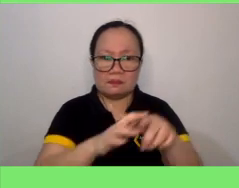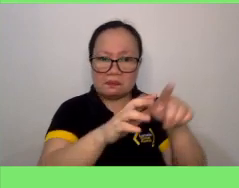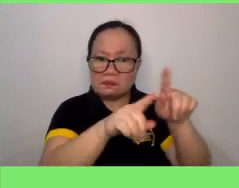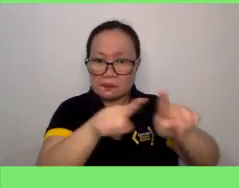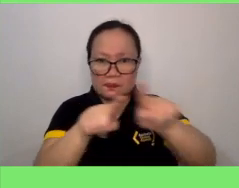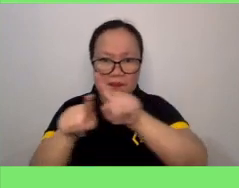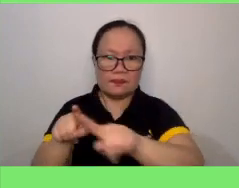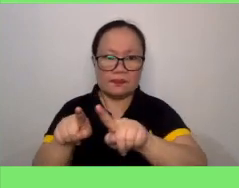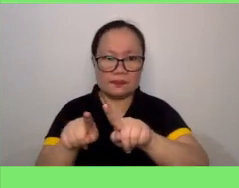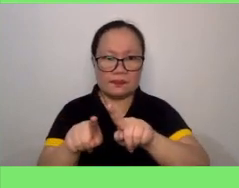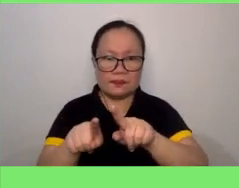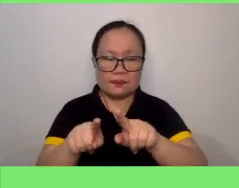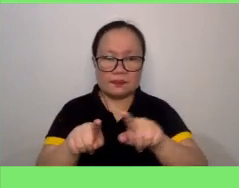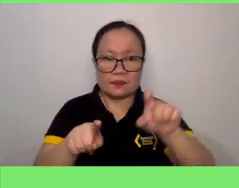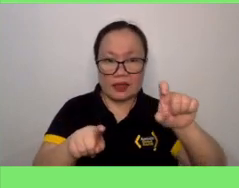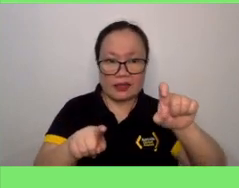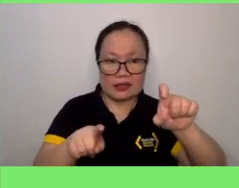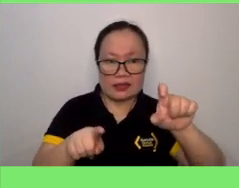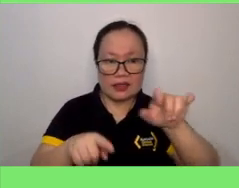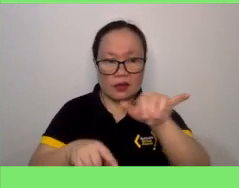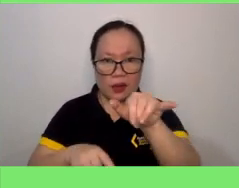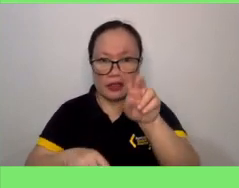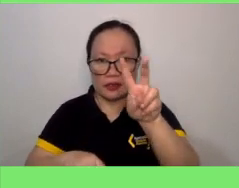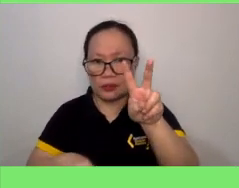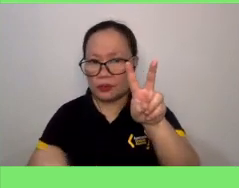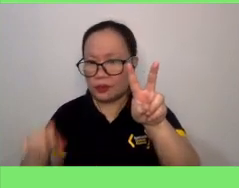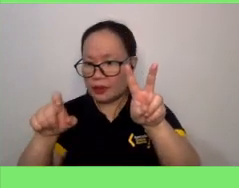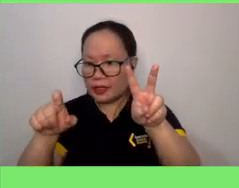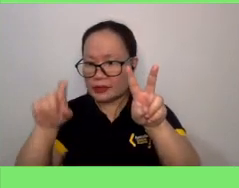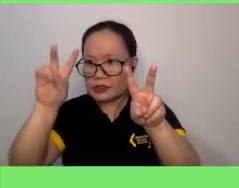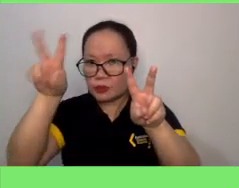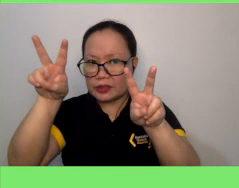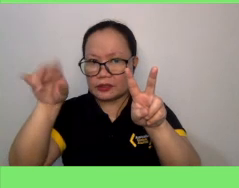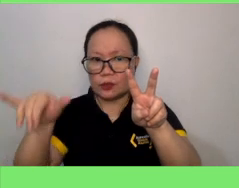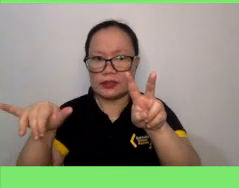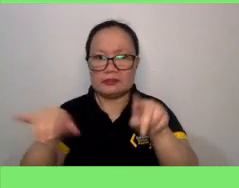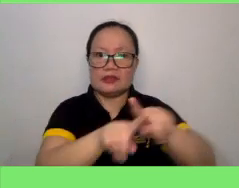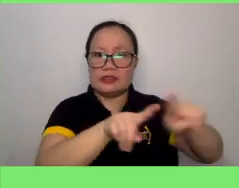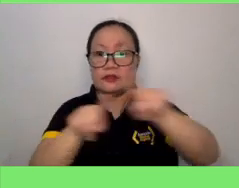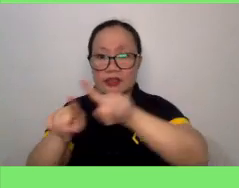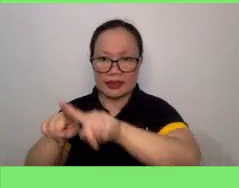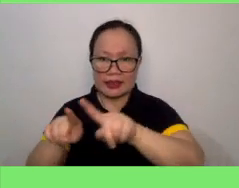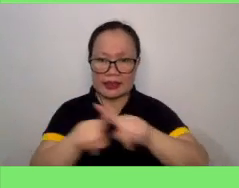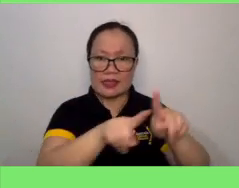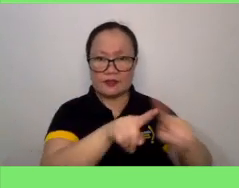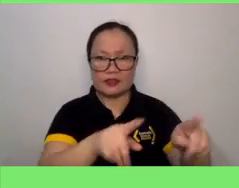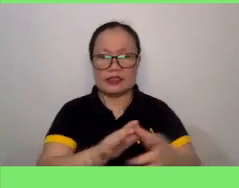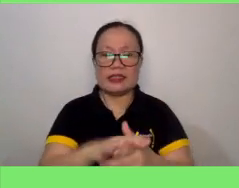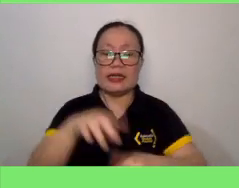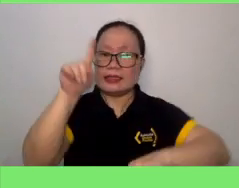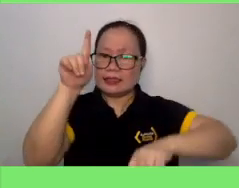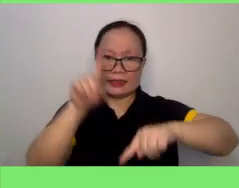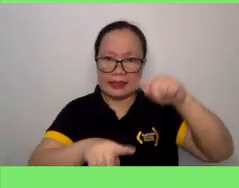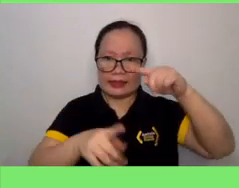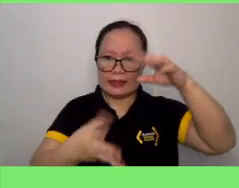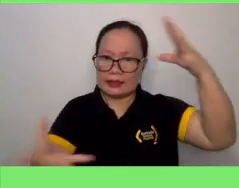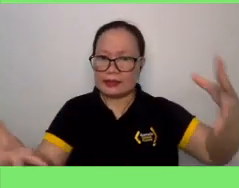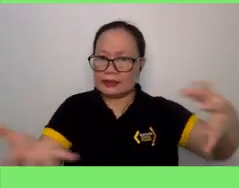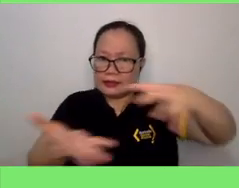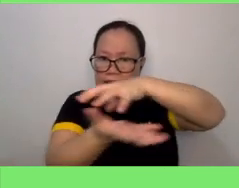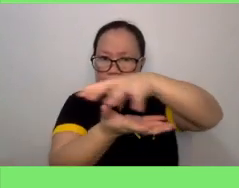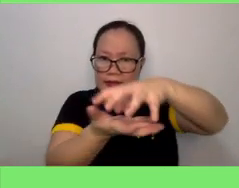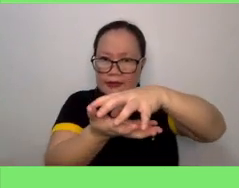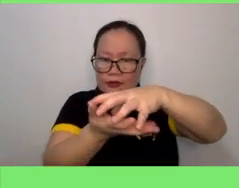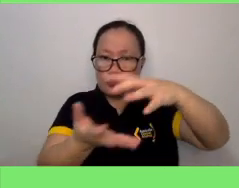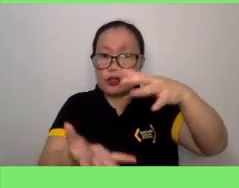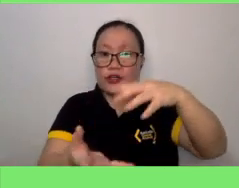nagkakamali. Ito, hindi sila same. Kasi yung squared nito na kay x, ito na kay y. So, hindi